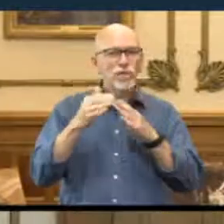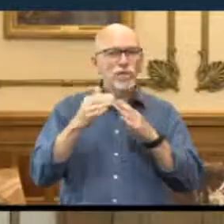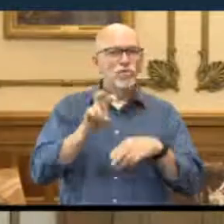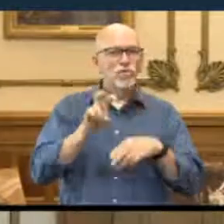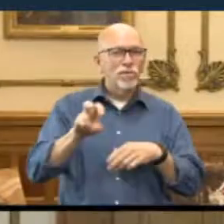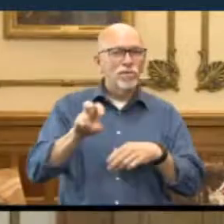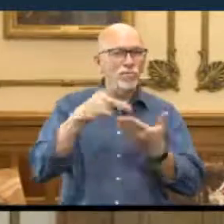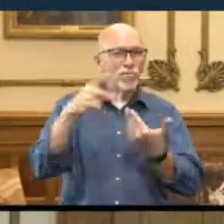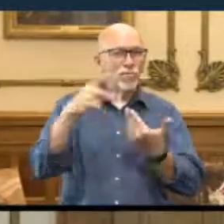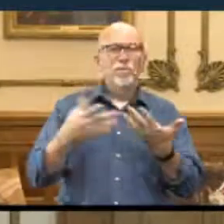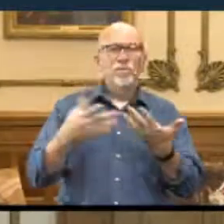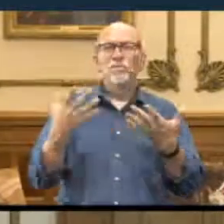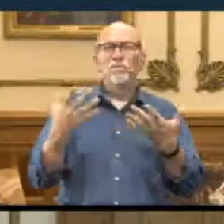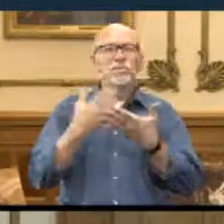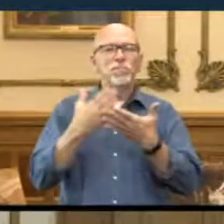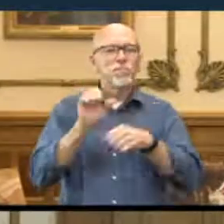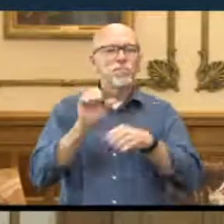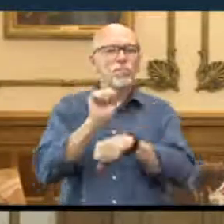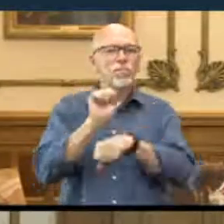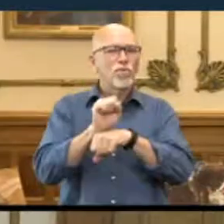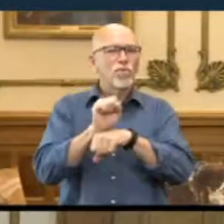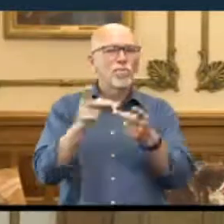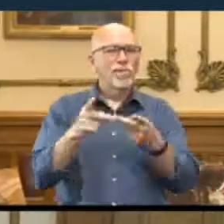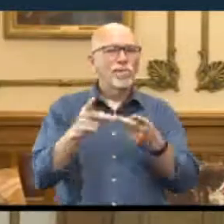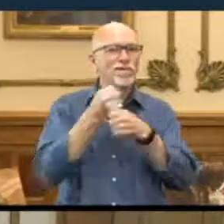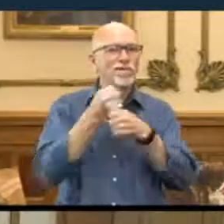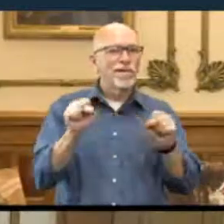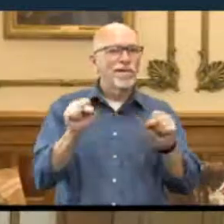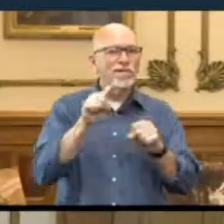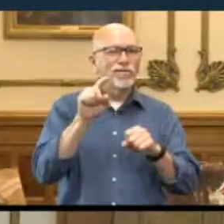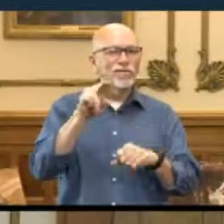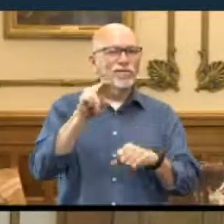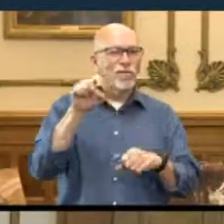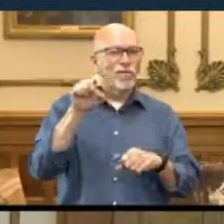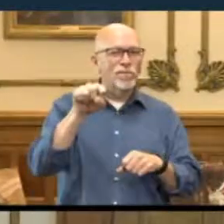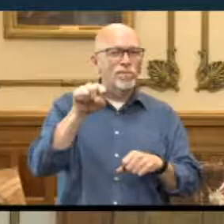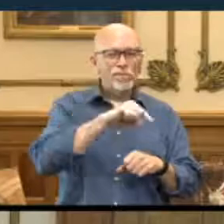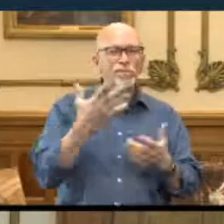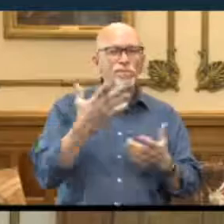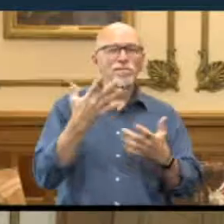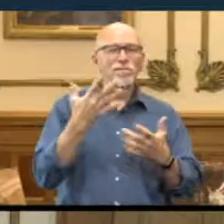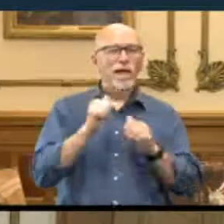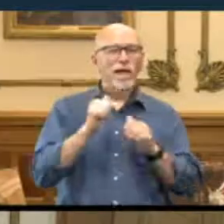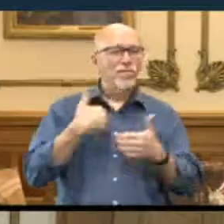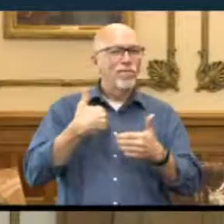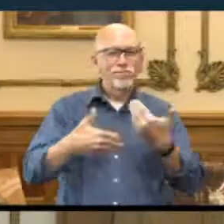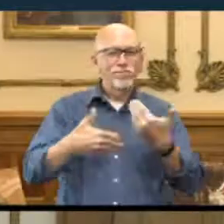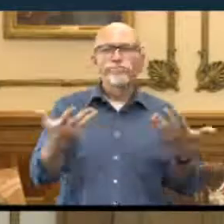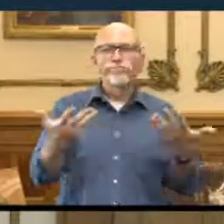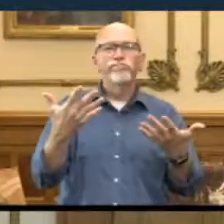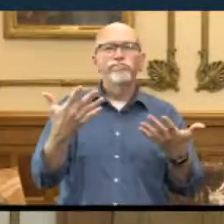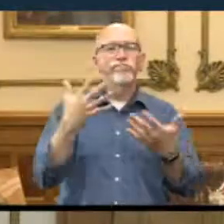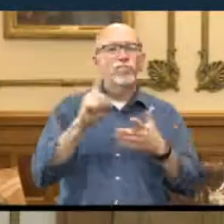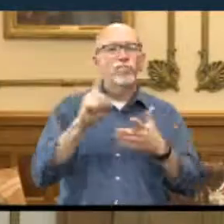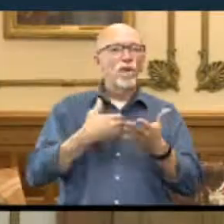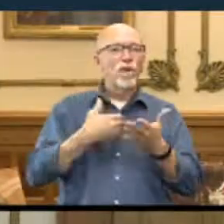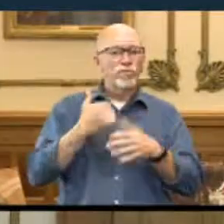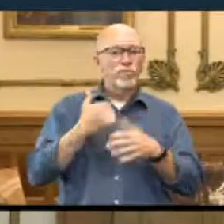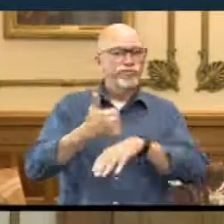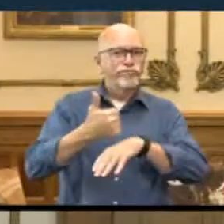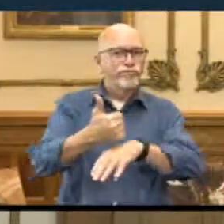some workplace safety zone progress and measures that are put into